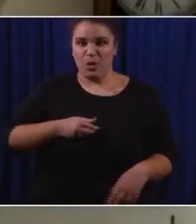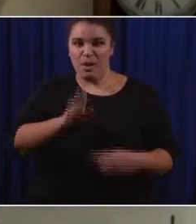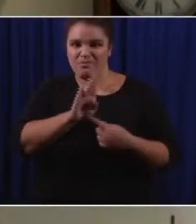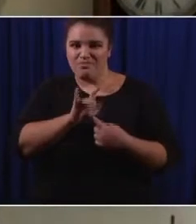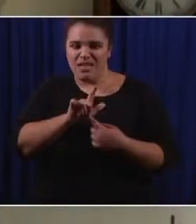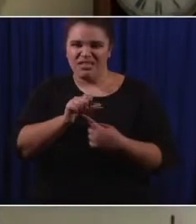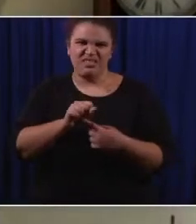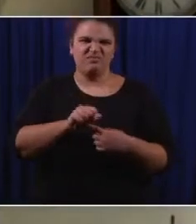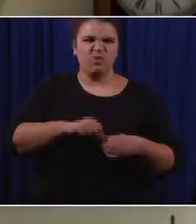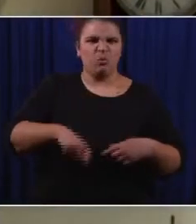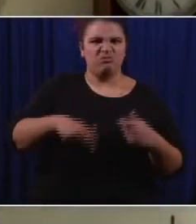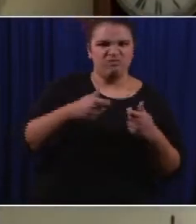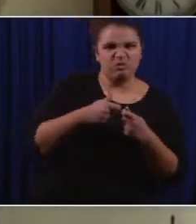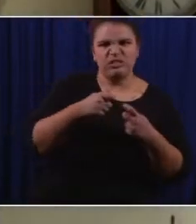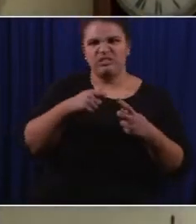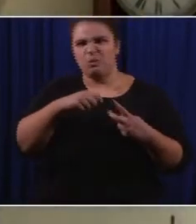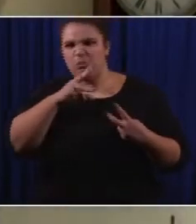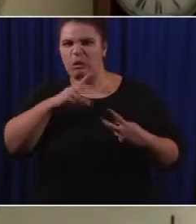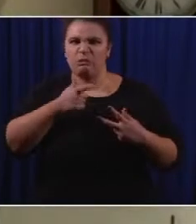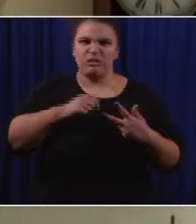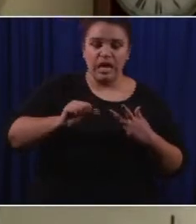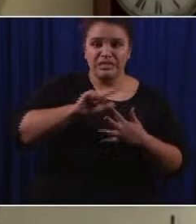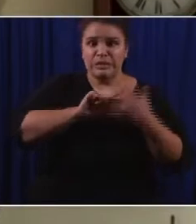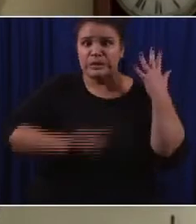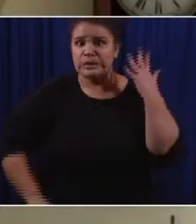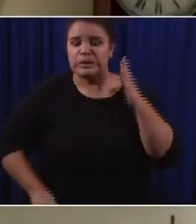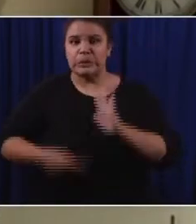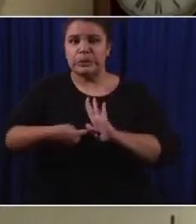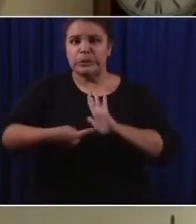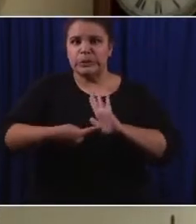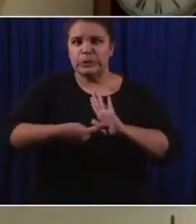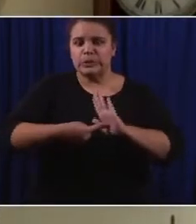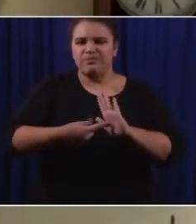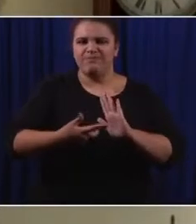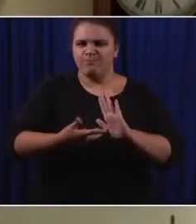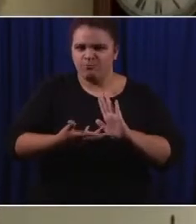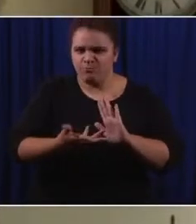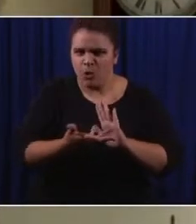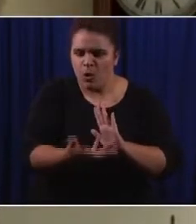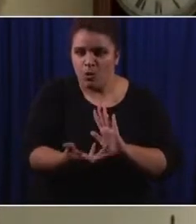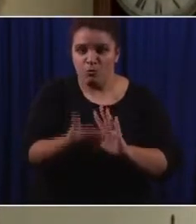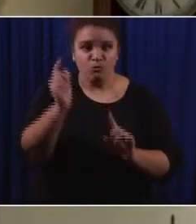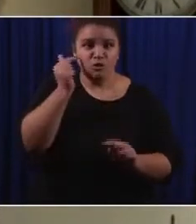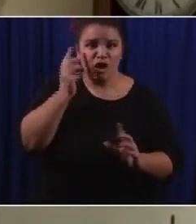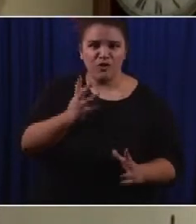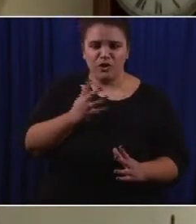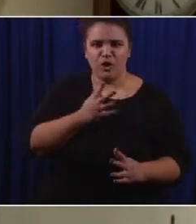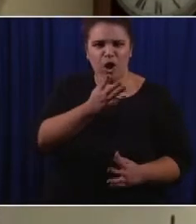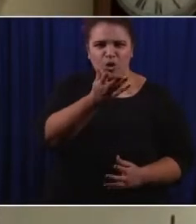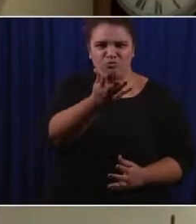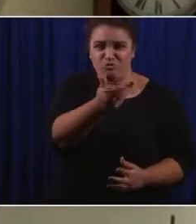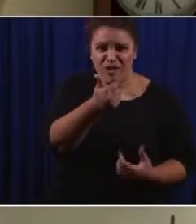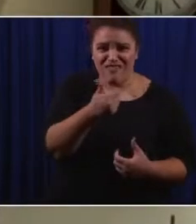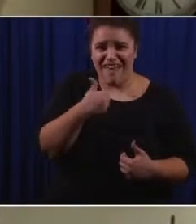have any duty to them to make sure that House Bill 6 doesn't come to fruition?